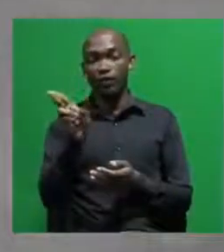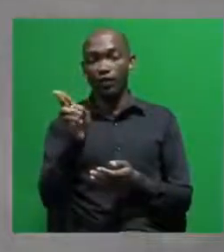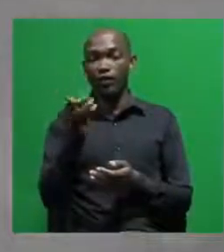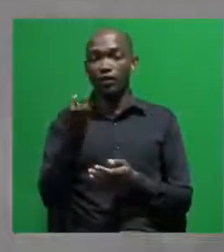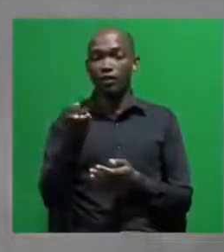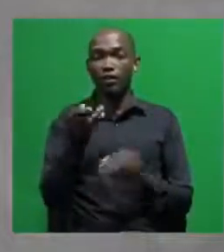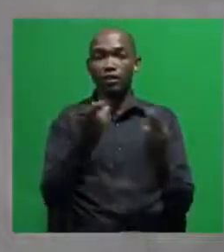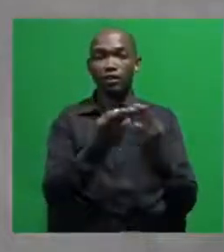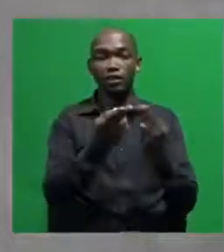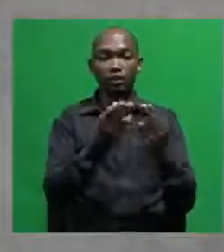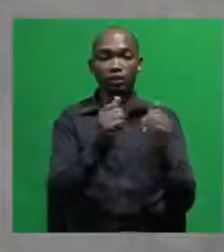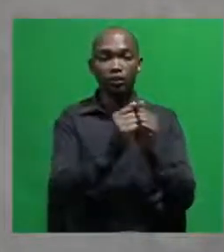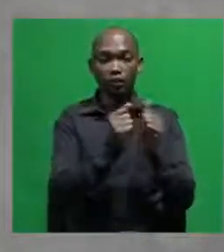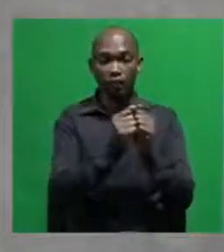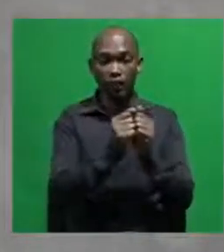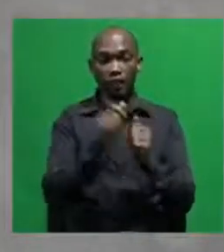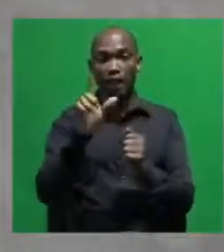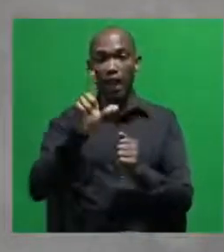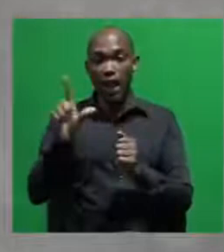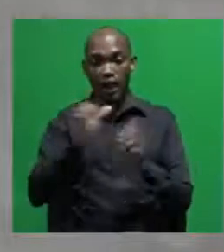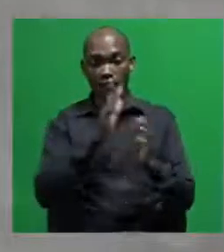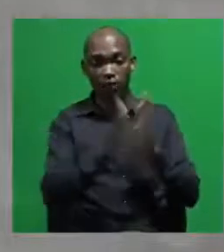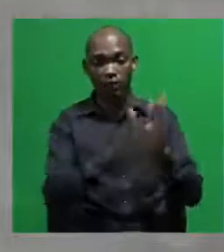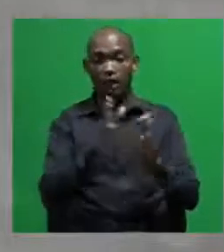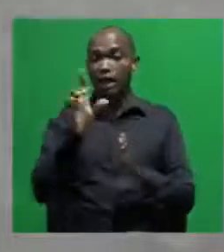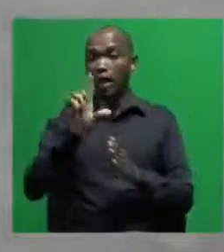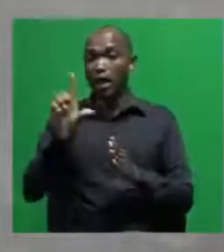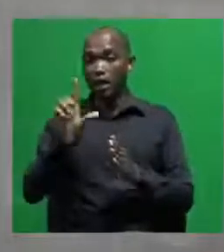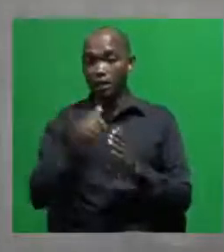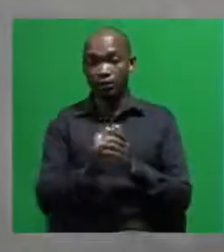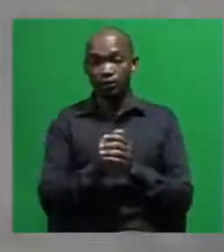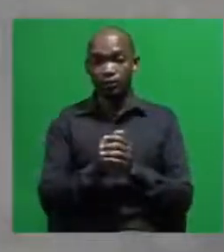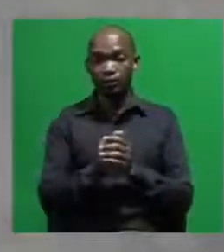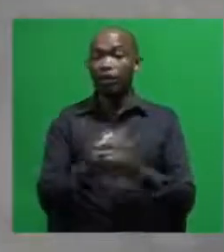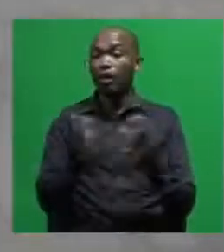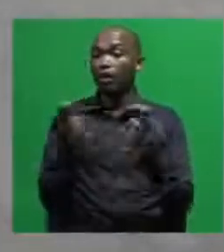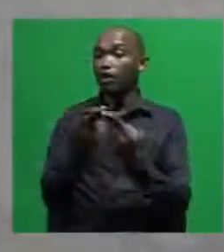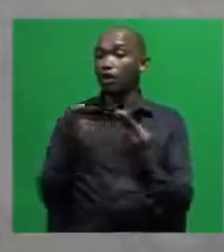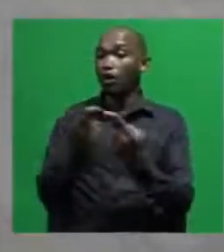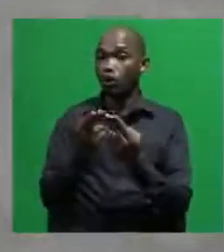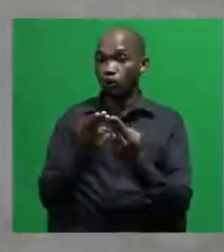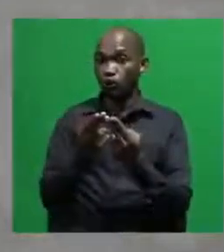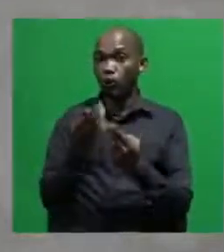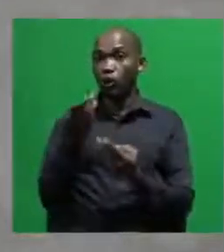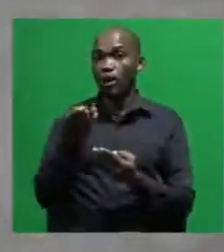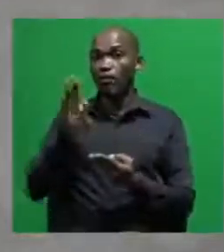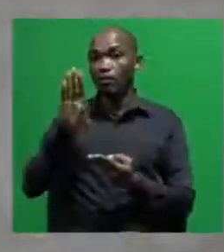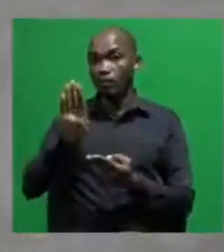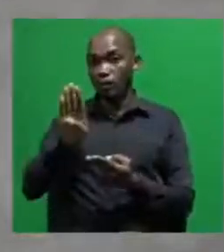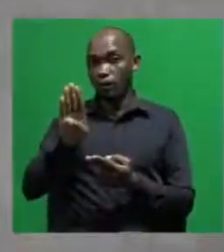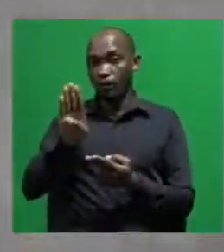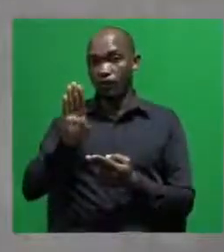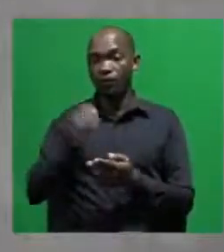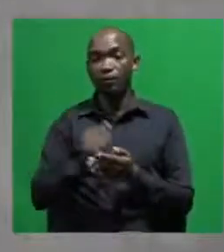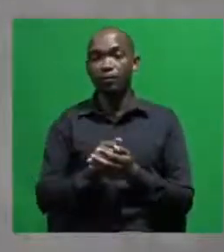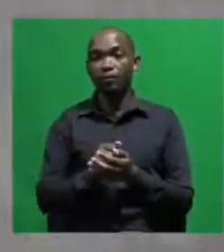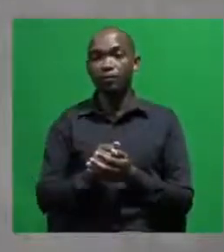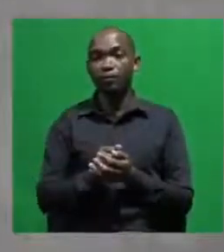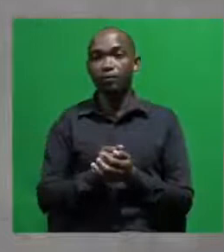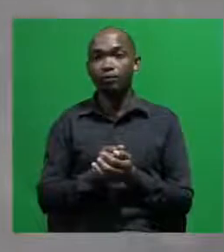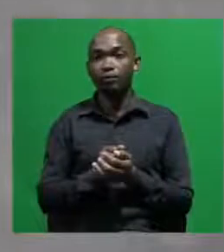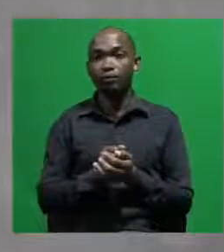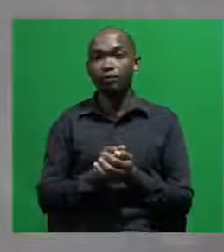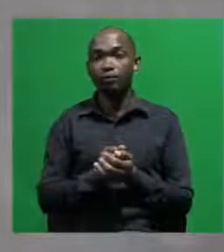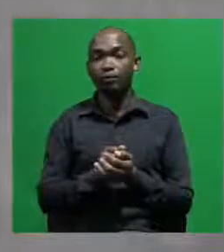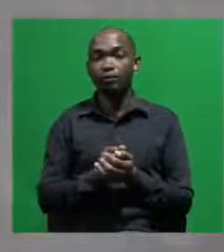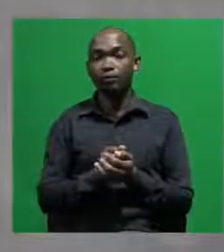This is L, which equal to 10 centimeter. After that, we have the breadth.